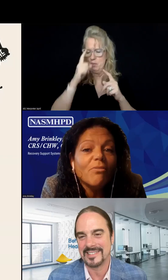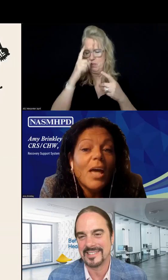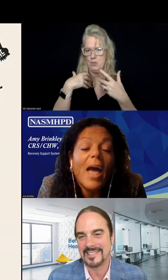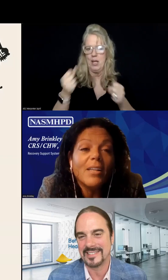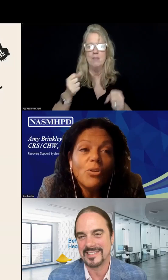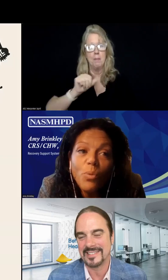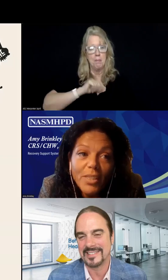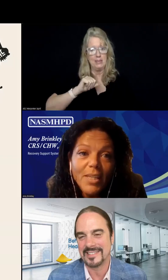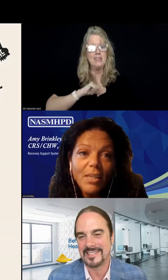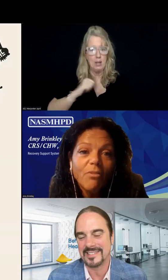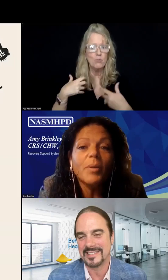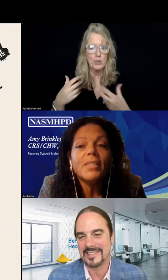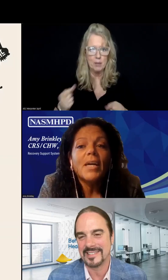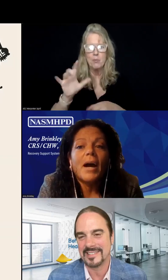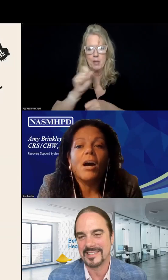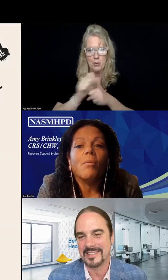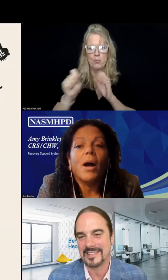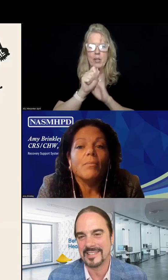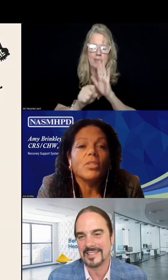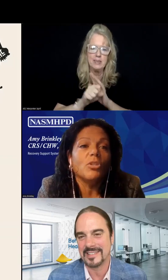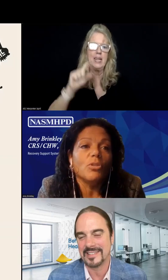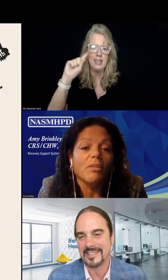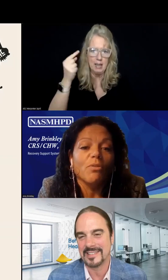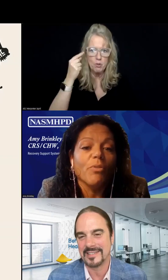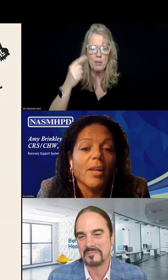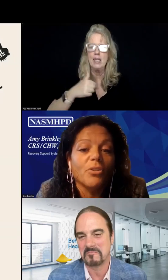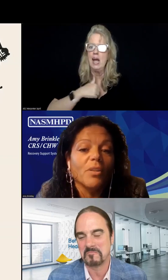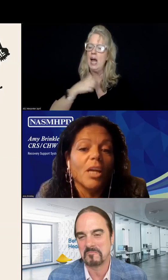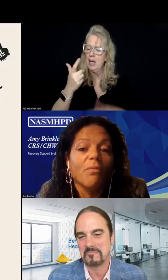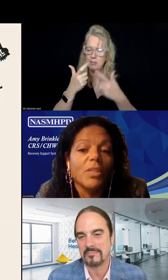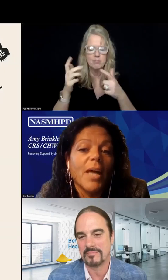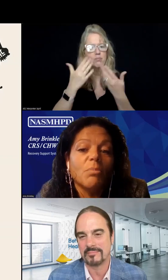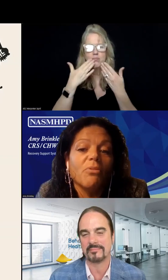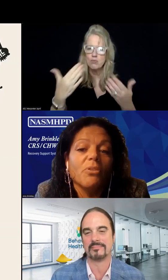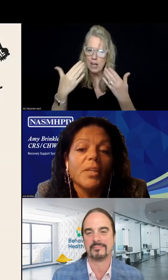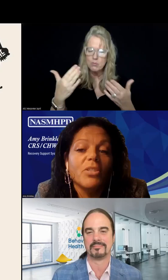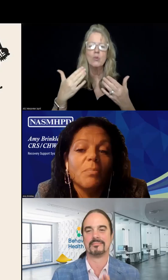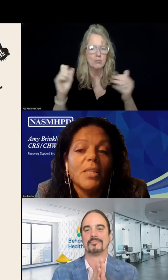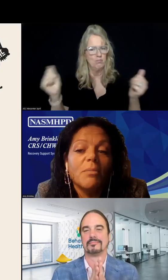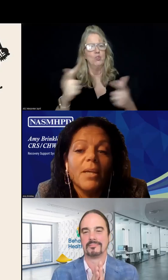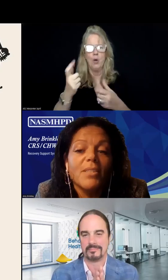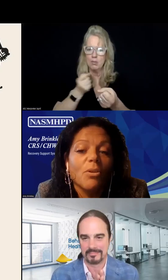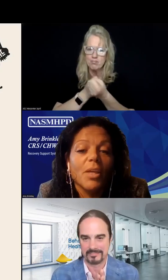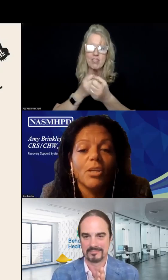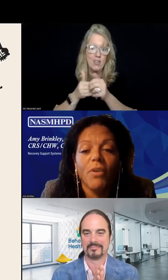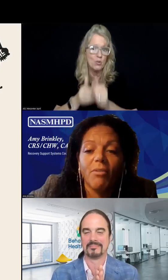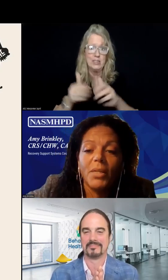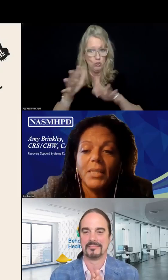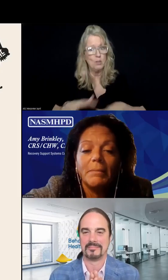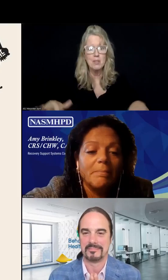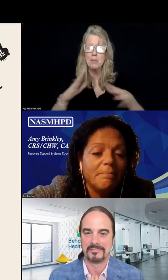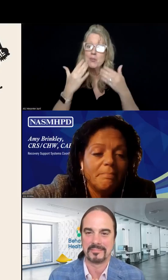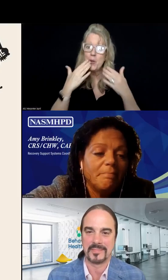use myself, and who worked in state government, I am just hugely full of gratitude and thankful to NASPID for their leadership in this space. So thank